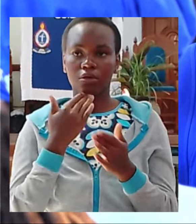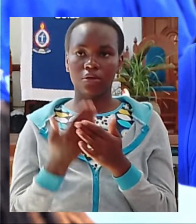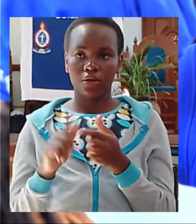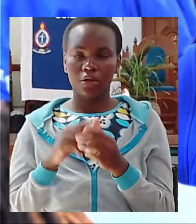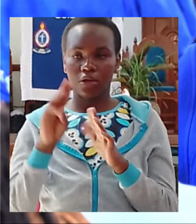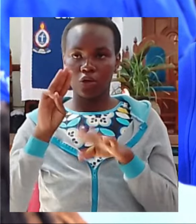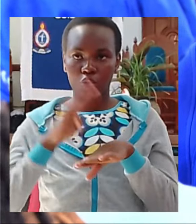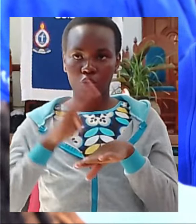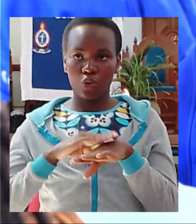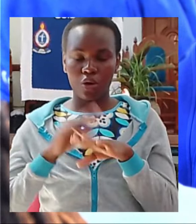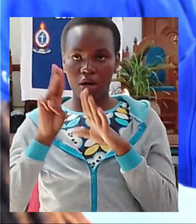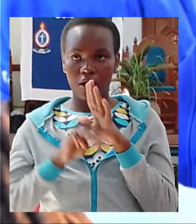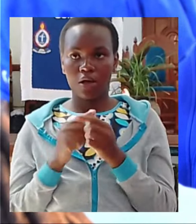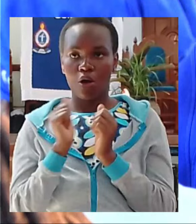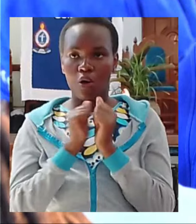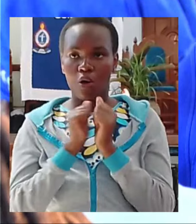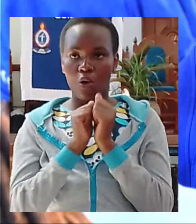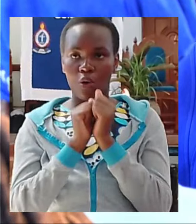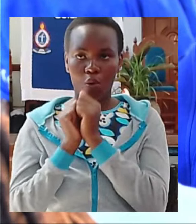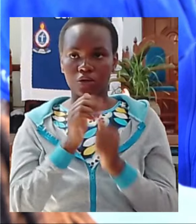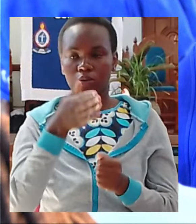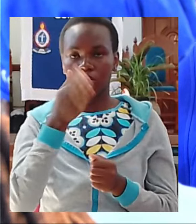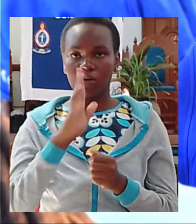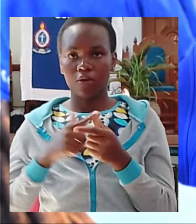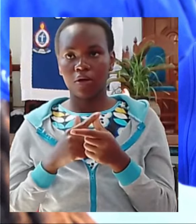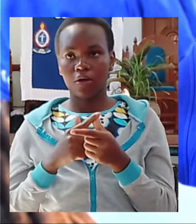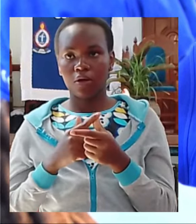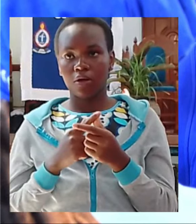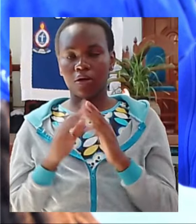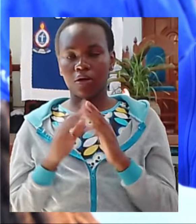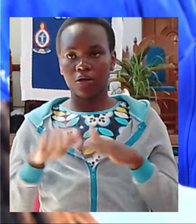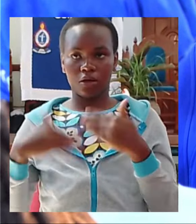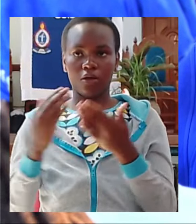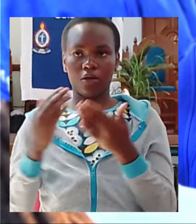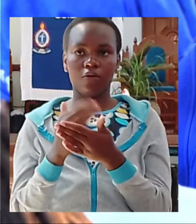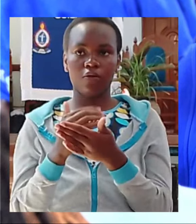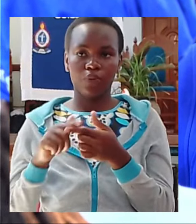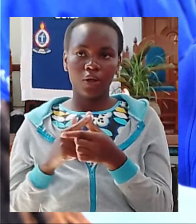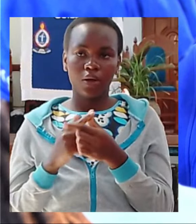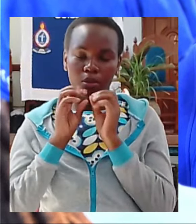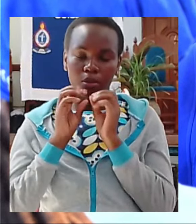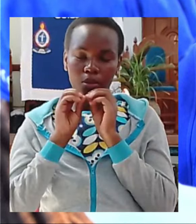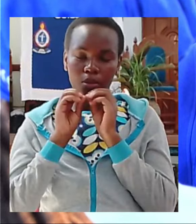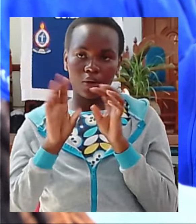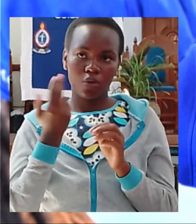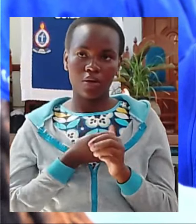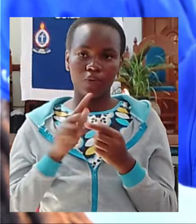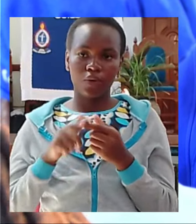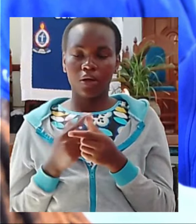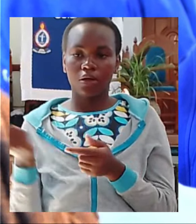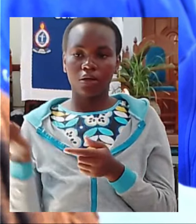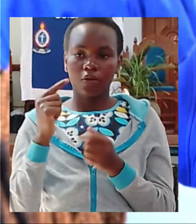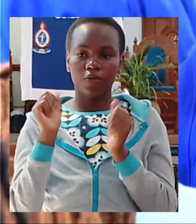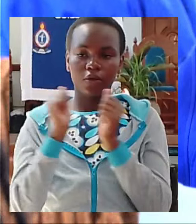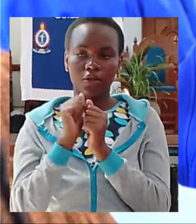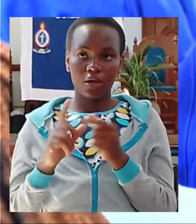and mercy. We want to worship you, Jehovah Father, even as we offer unto you that which you've blessed us with. As we bring our tithes